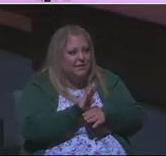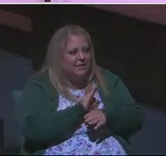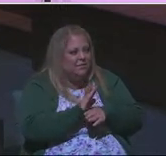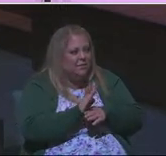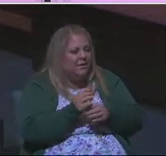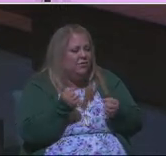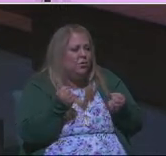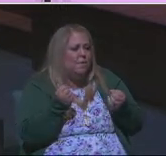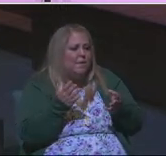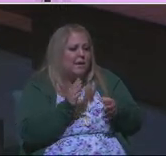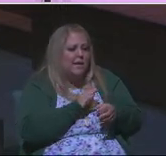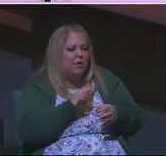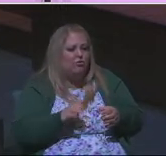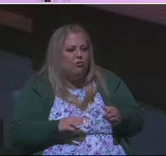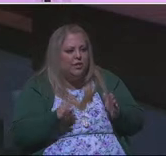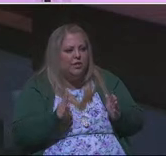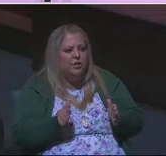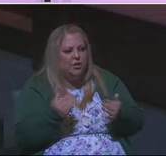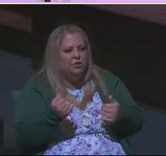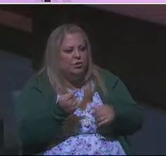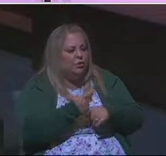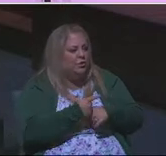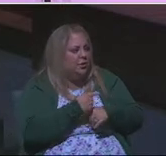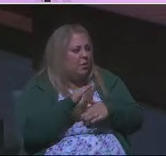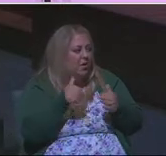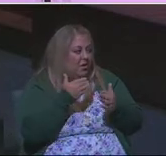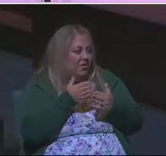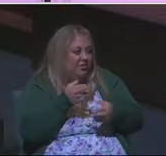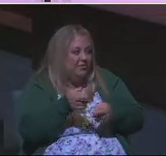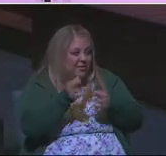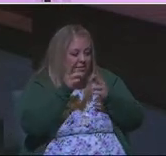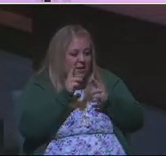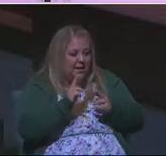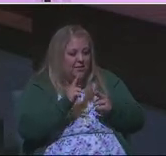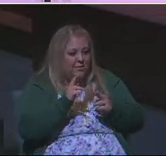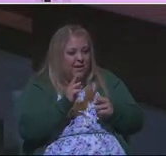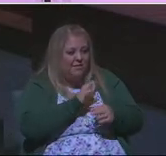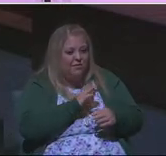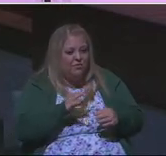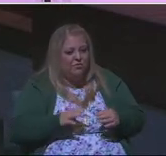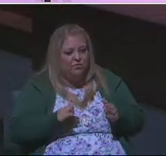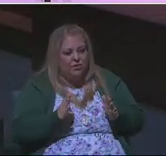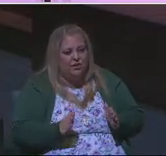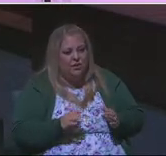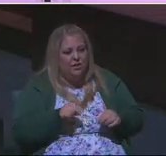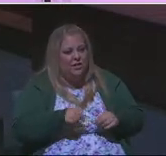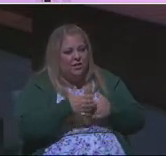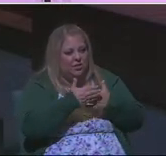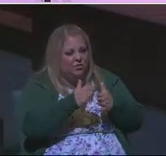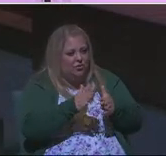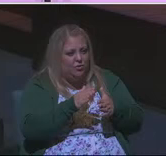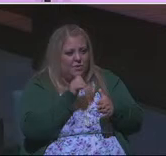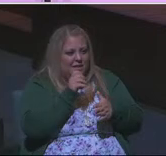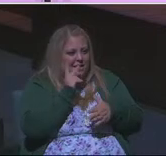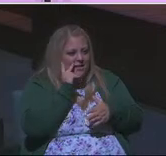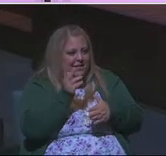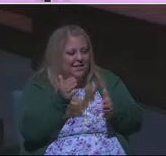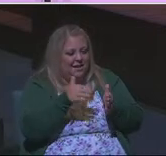today. And by the way, with all due respect, we've got Christians in this room who we won't see you again for a